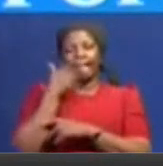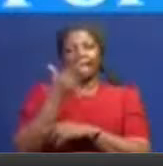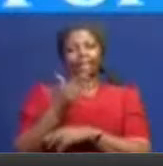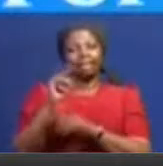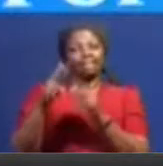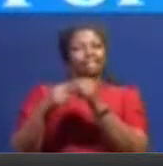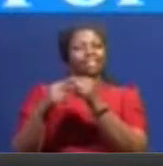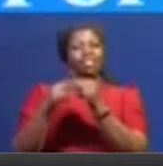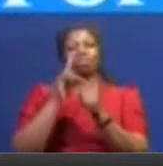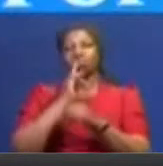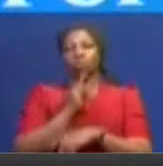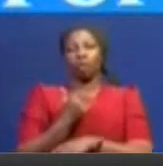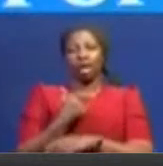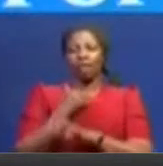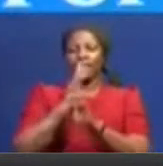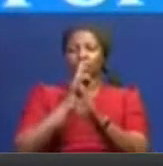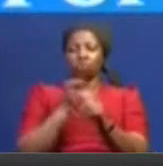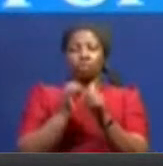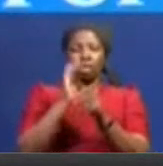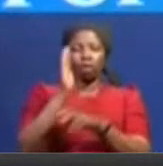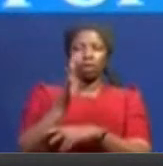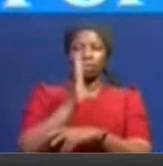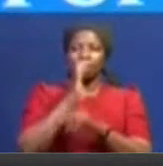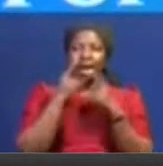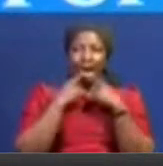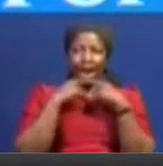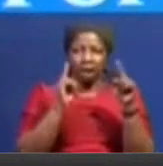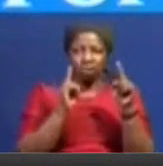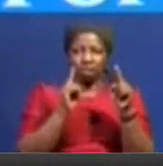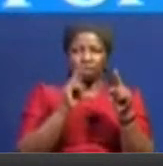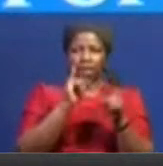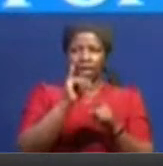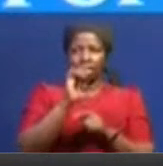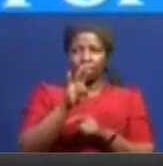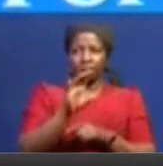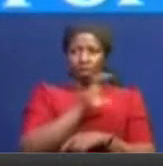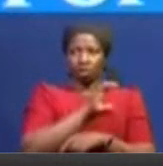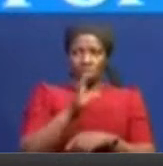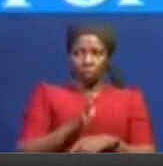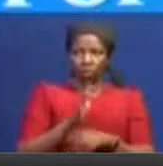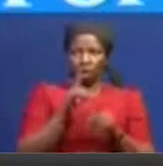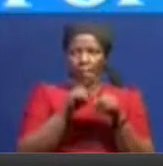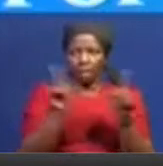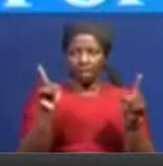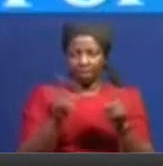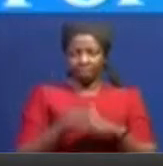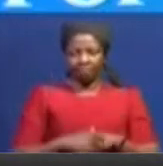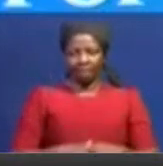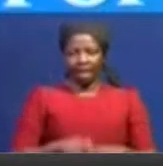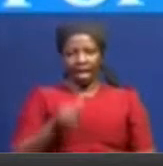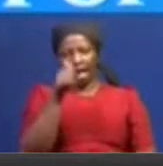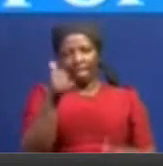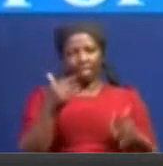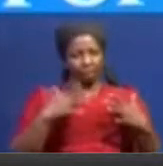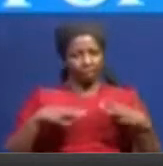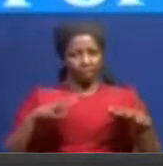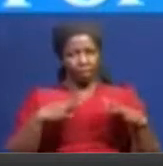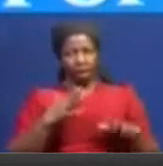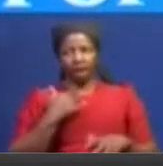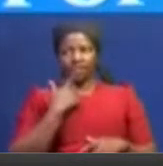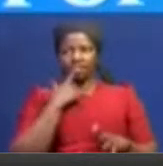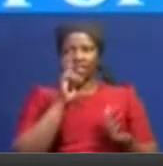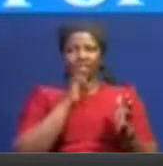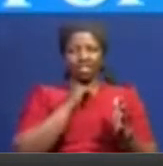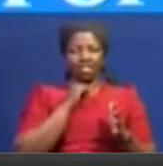a result, which will be announced by the Iebc commissioner. However, other people have said, we do